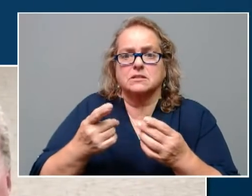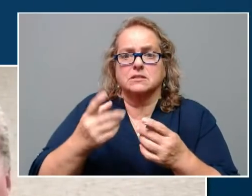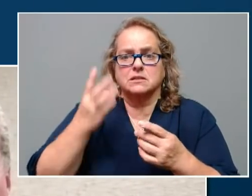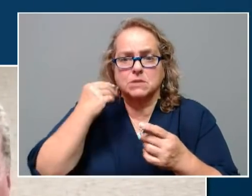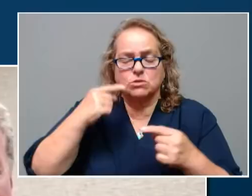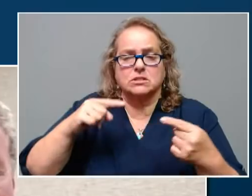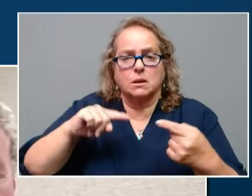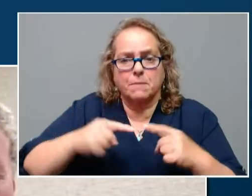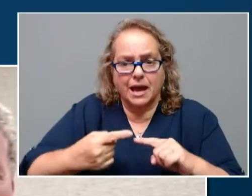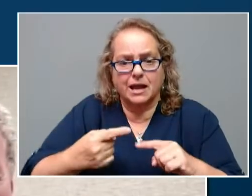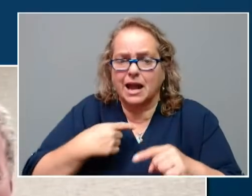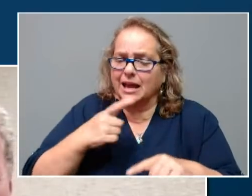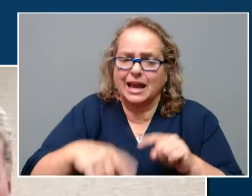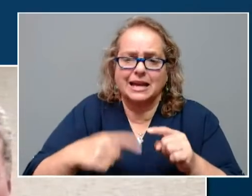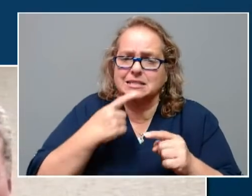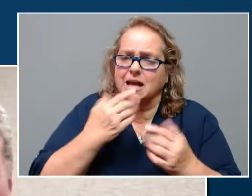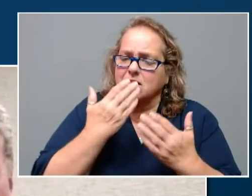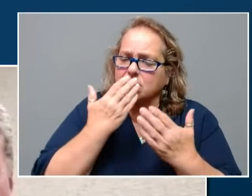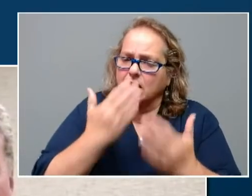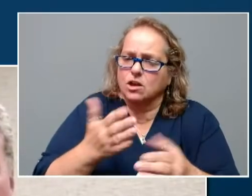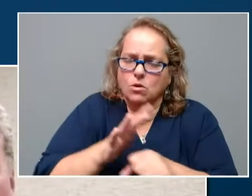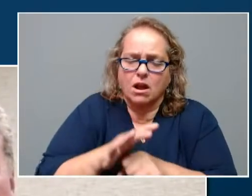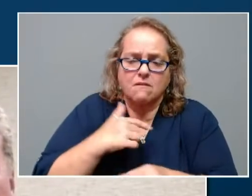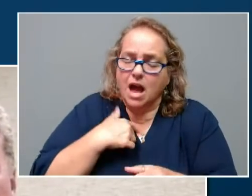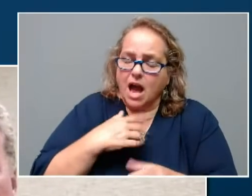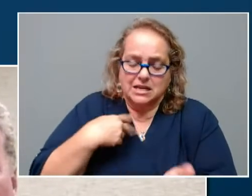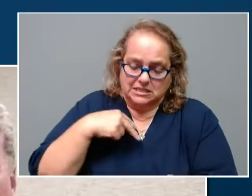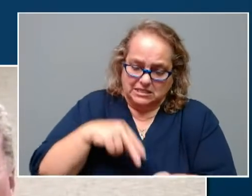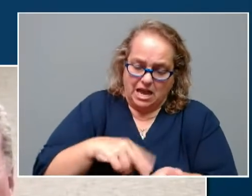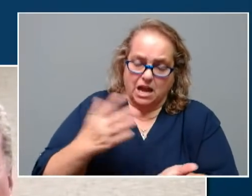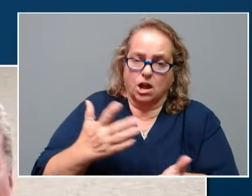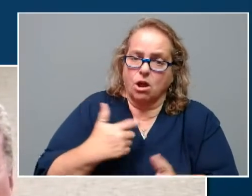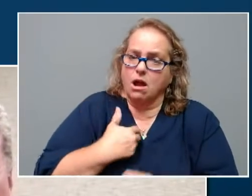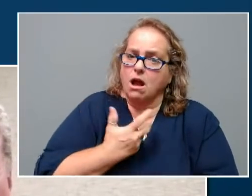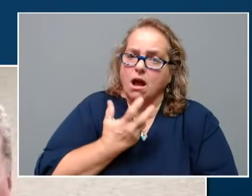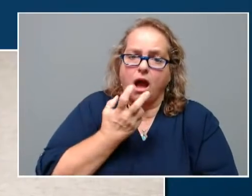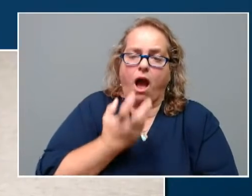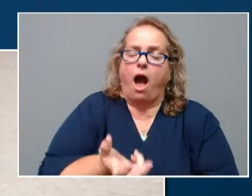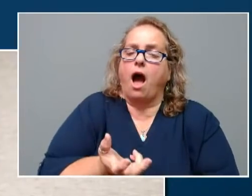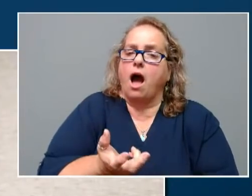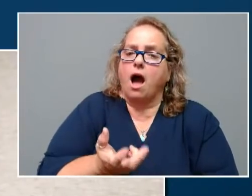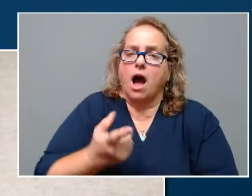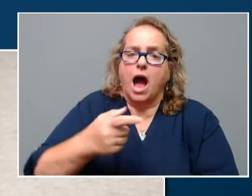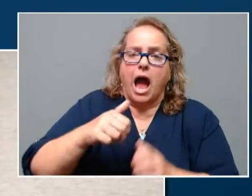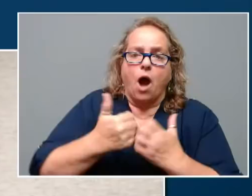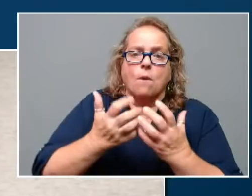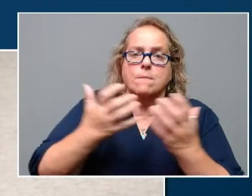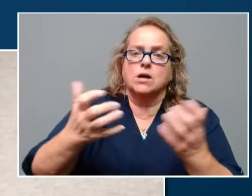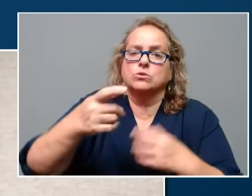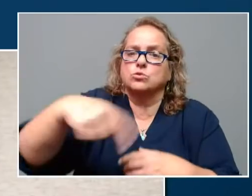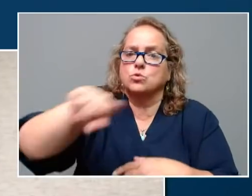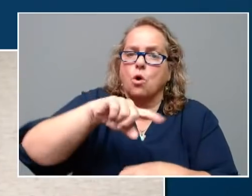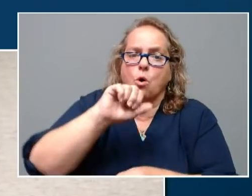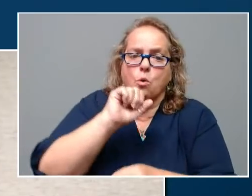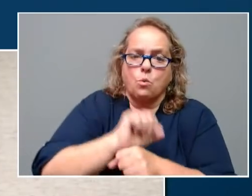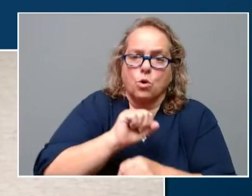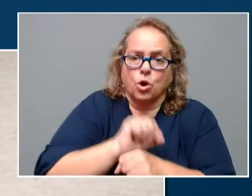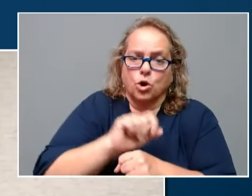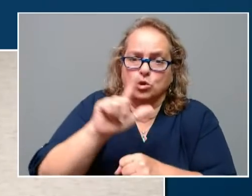enough. I stand in awe and watch the teamwork being displayed here on a daily basis, 24 hours a